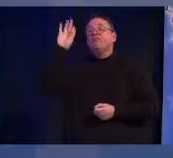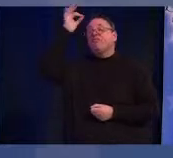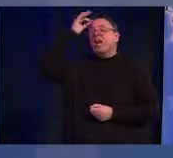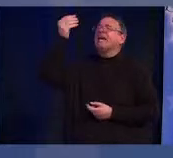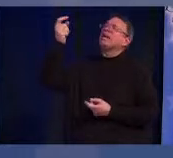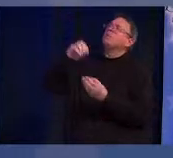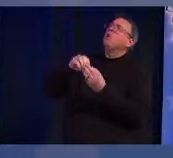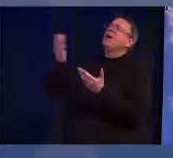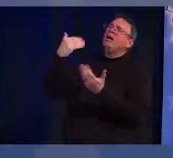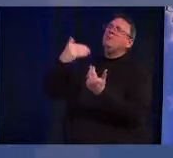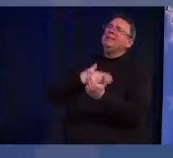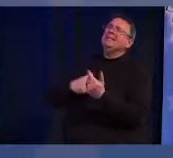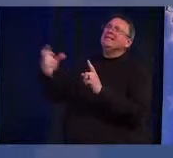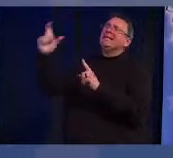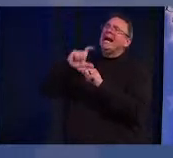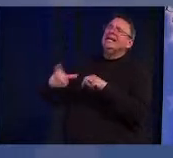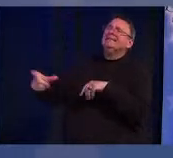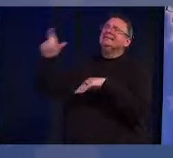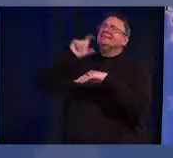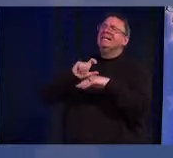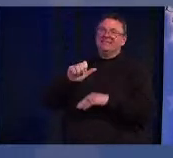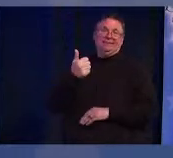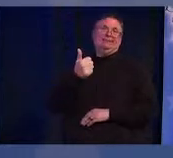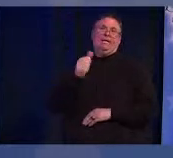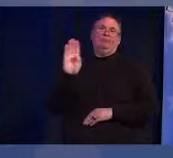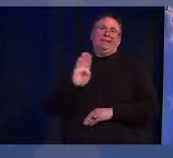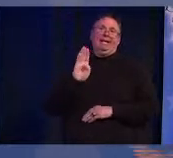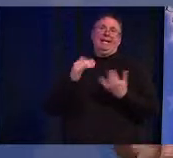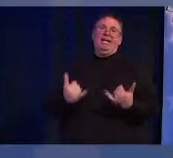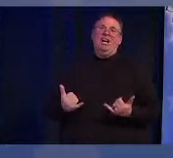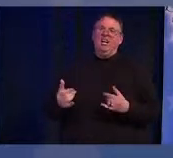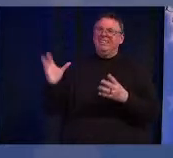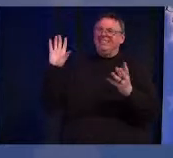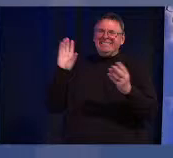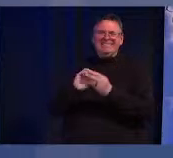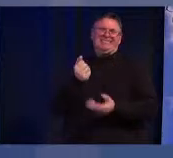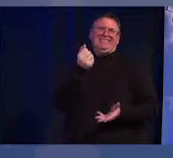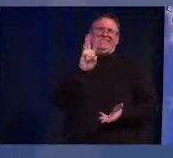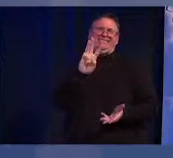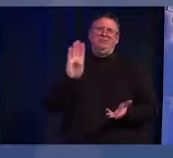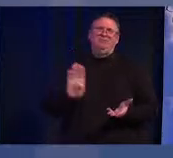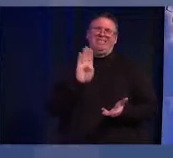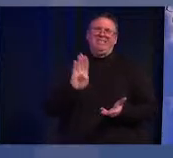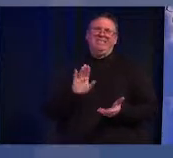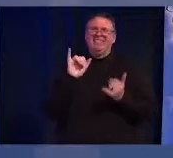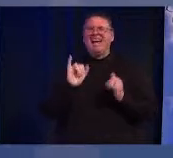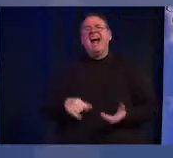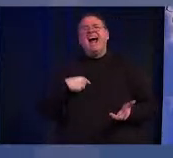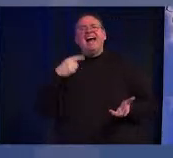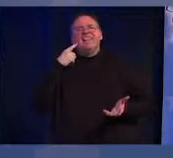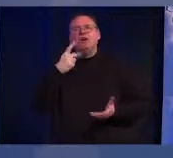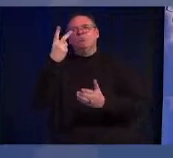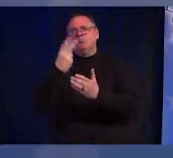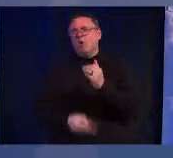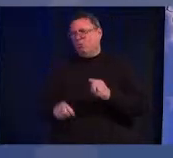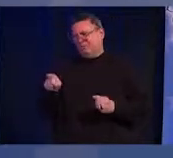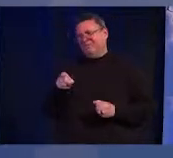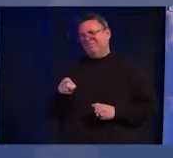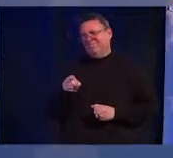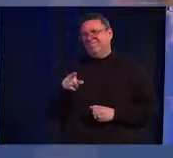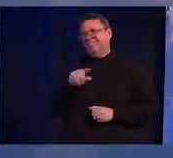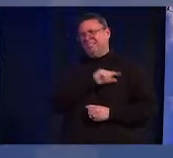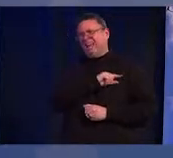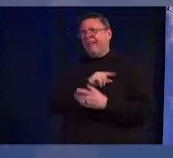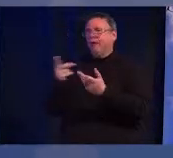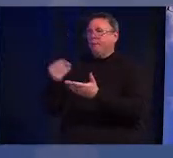that adds another $10 billion to what they've been spending. So I think both parties are guilty of